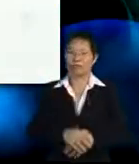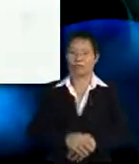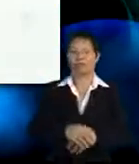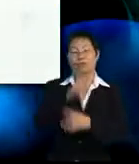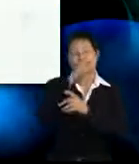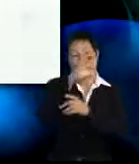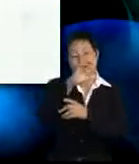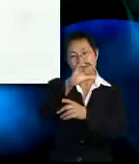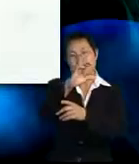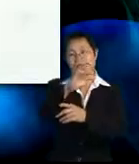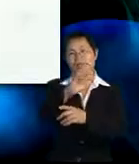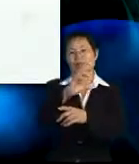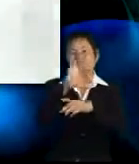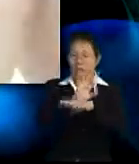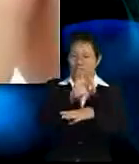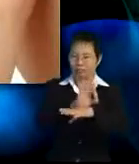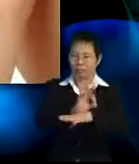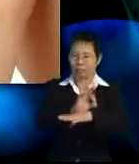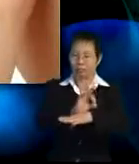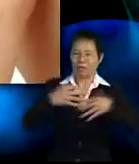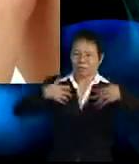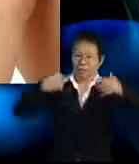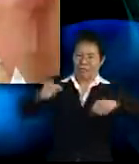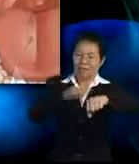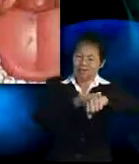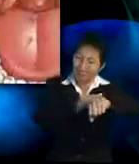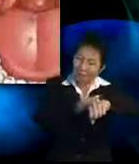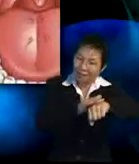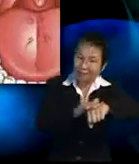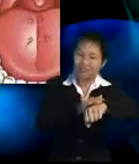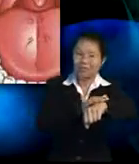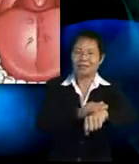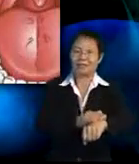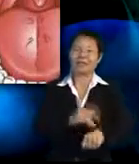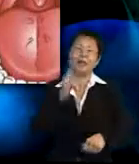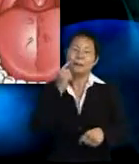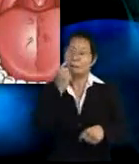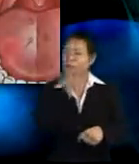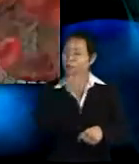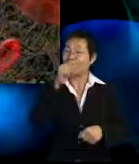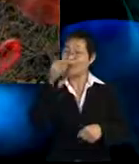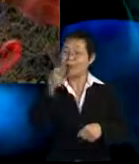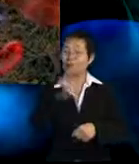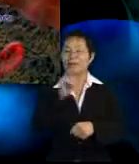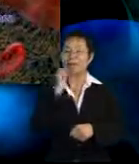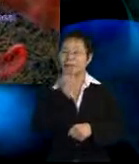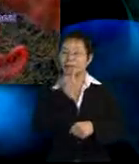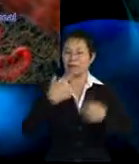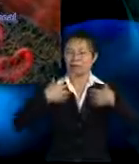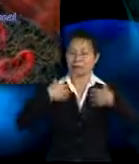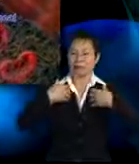Vitamin C, function, promotes healthy skin, gums, and teeth, and helps wounds to